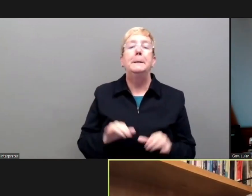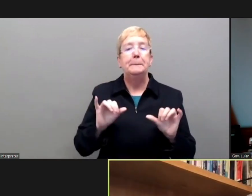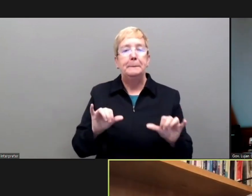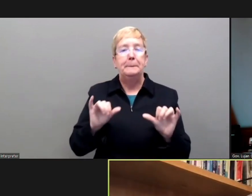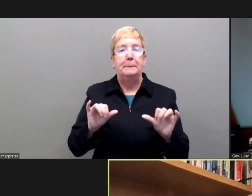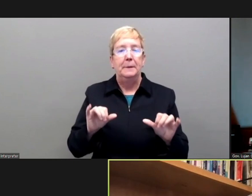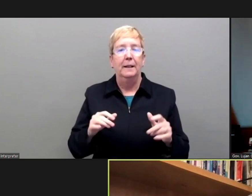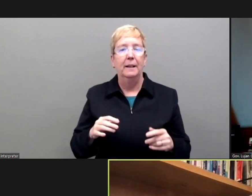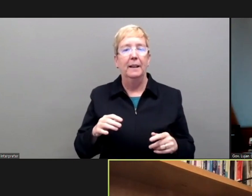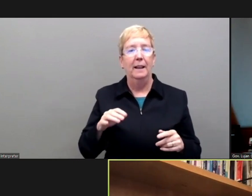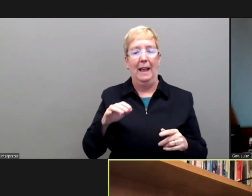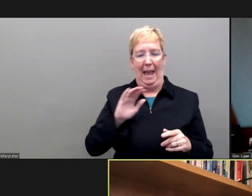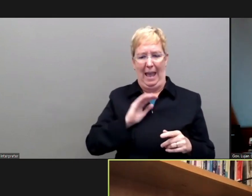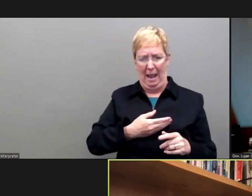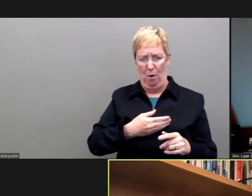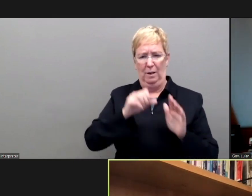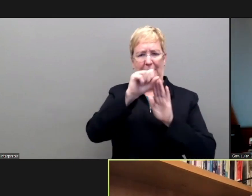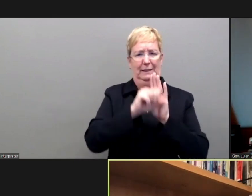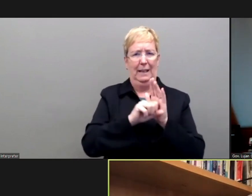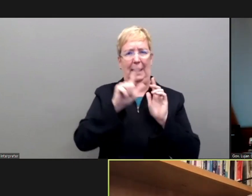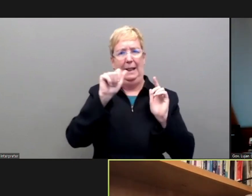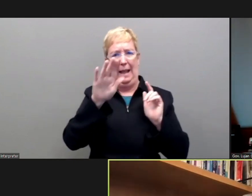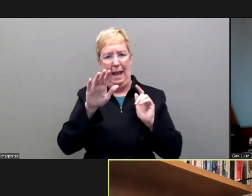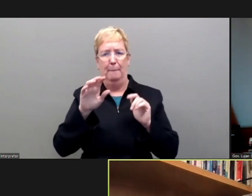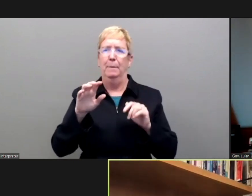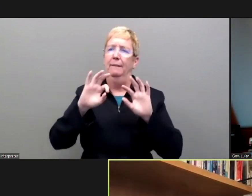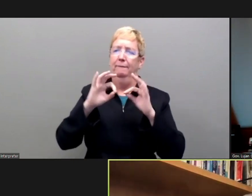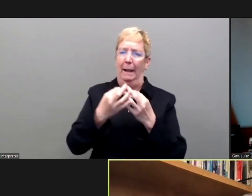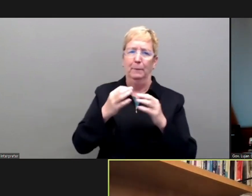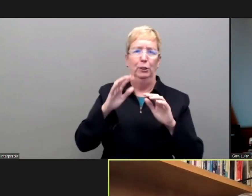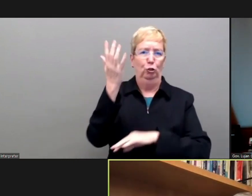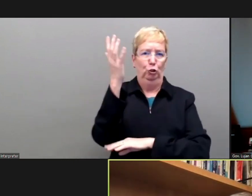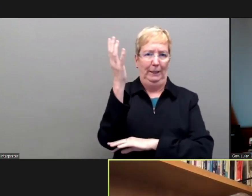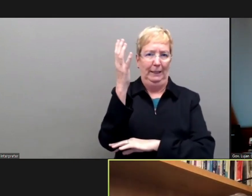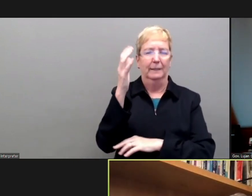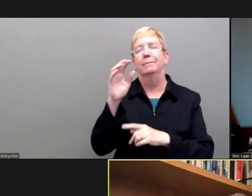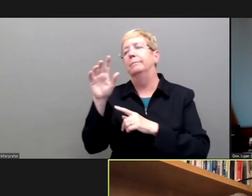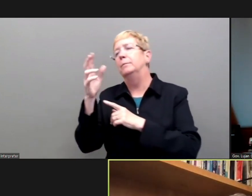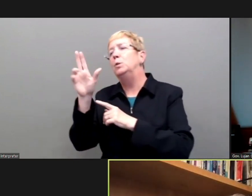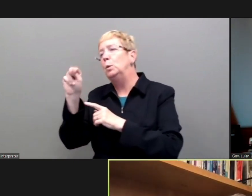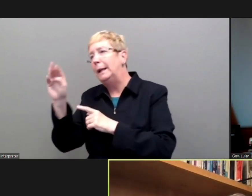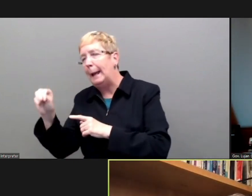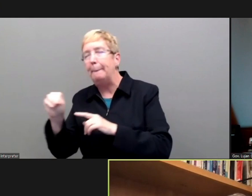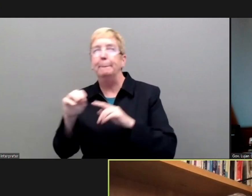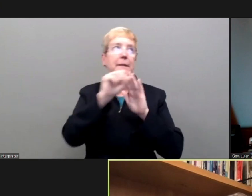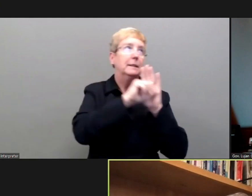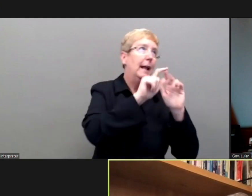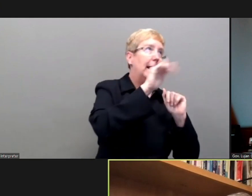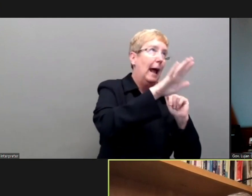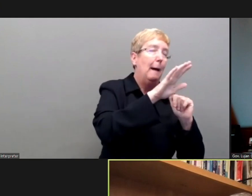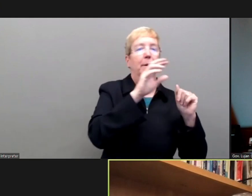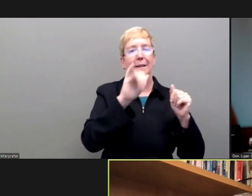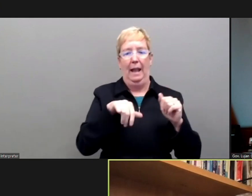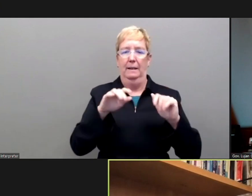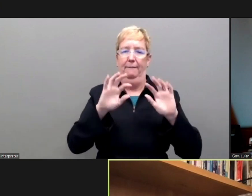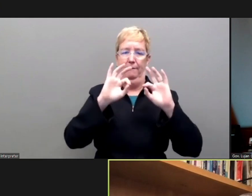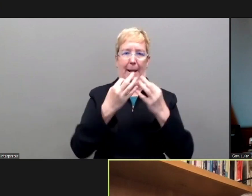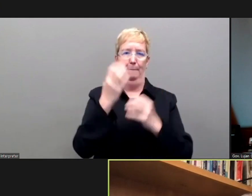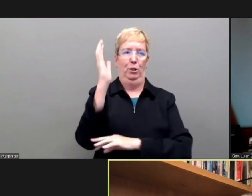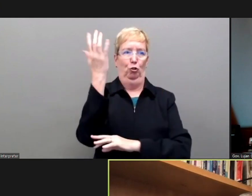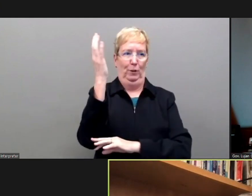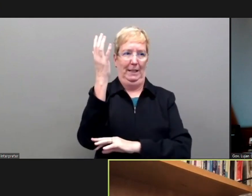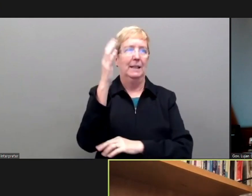tree that our state lab and Lanel and UNM have put together for the development of the virus and the spread of the virus